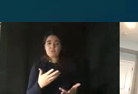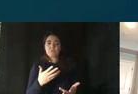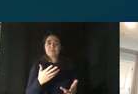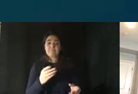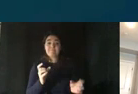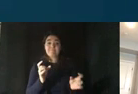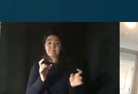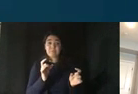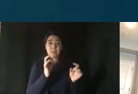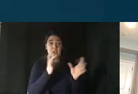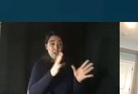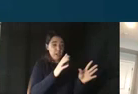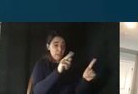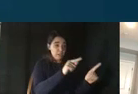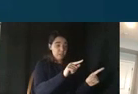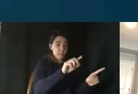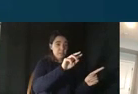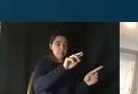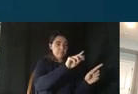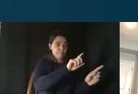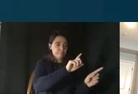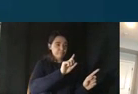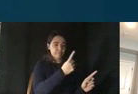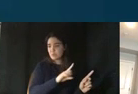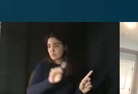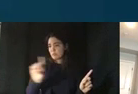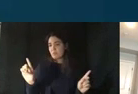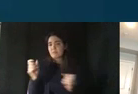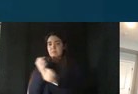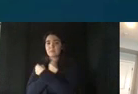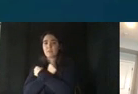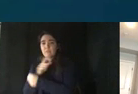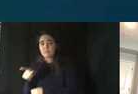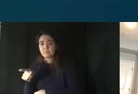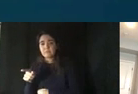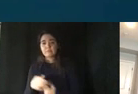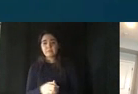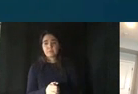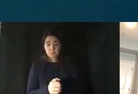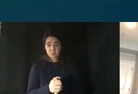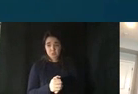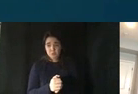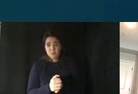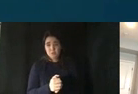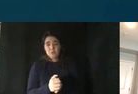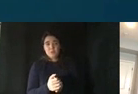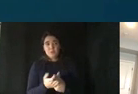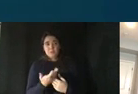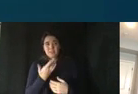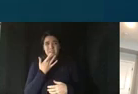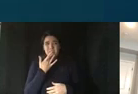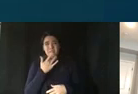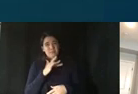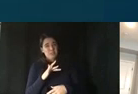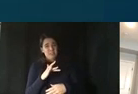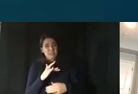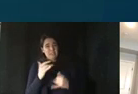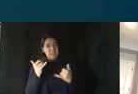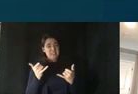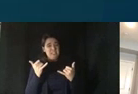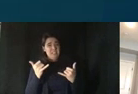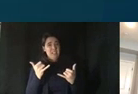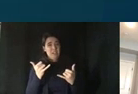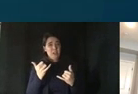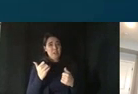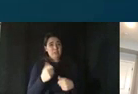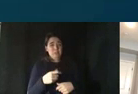love. And unfortunately, we're seeing a lot more of that since 2016. And we're seeing a lot of people writing hateful things on the internet and a